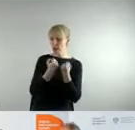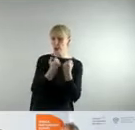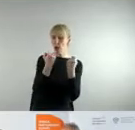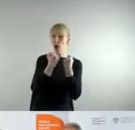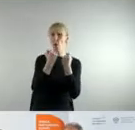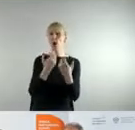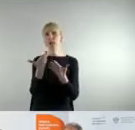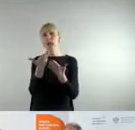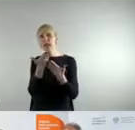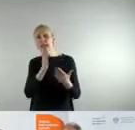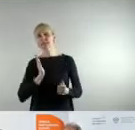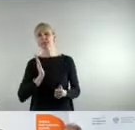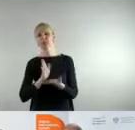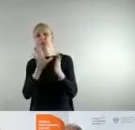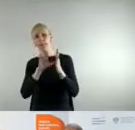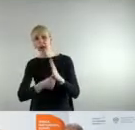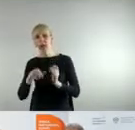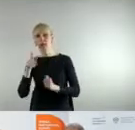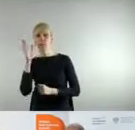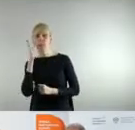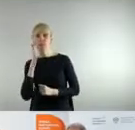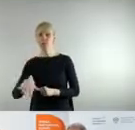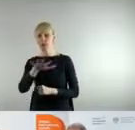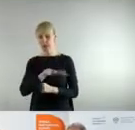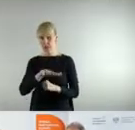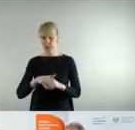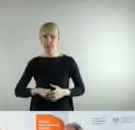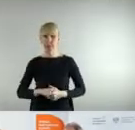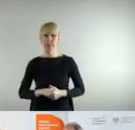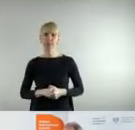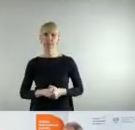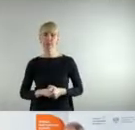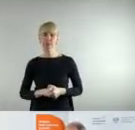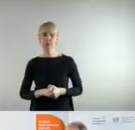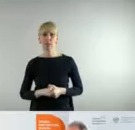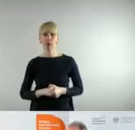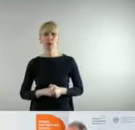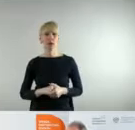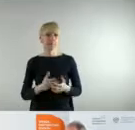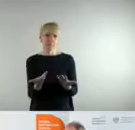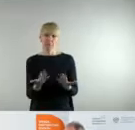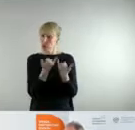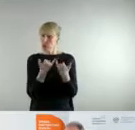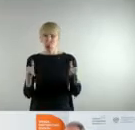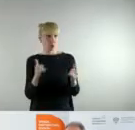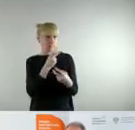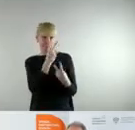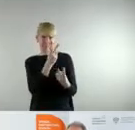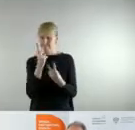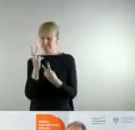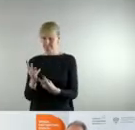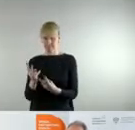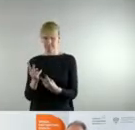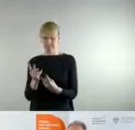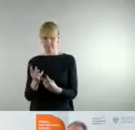that are the condition of preparing, protecting our cities, our municipalities and local communities. We're going to have a look